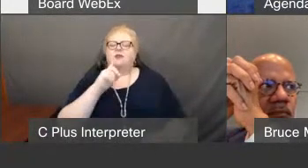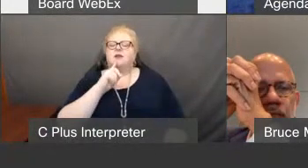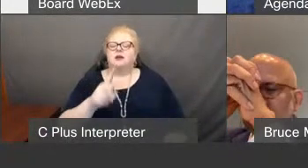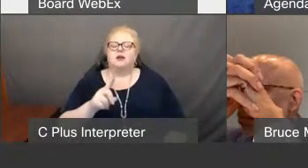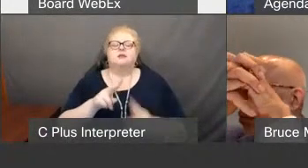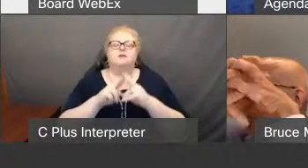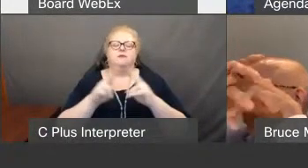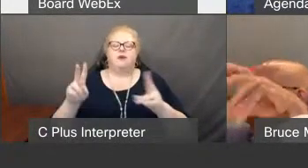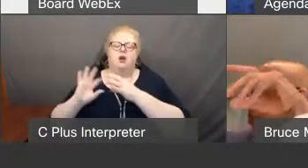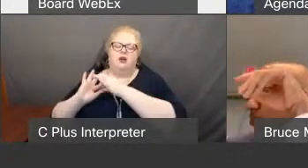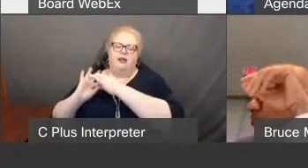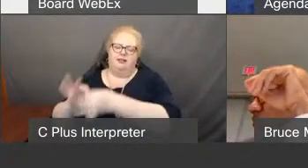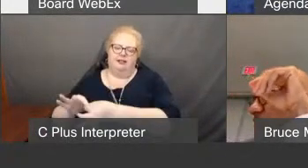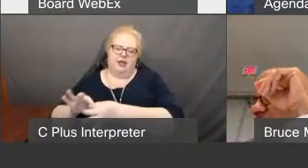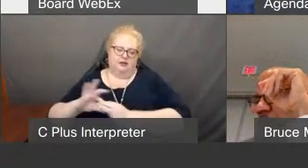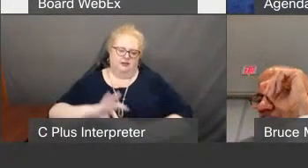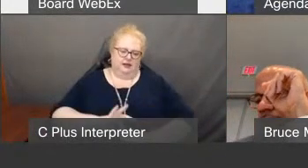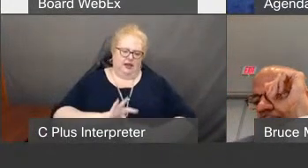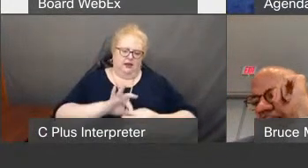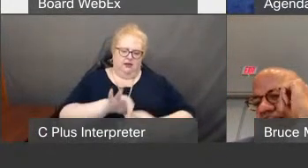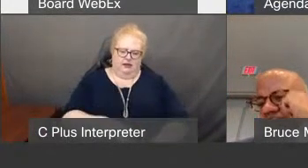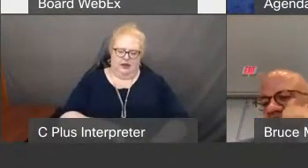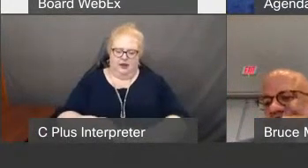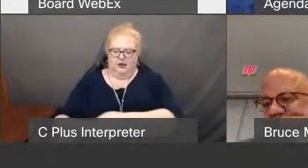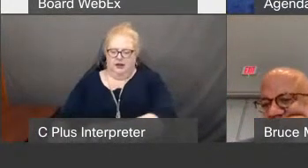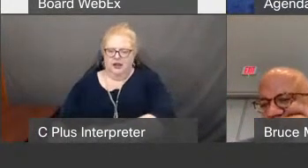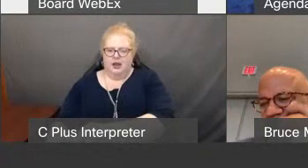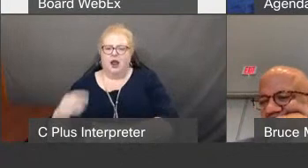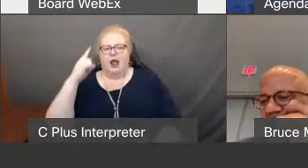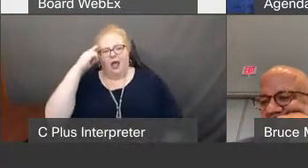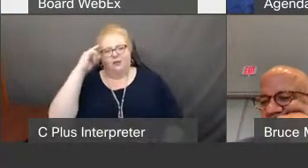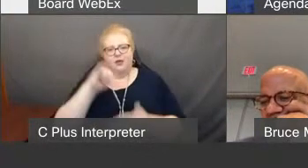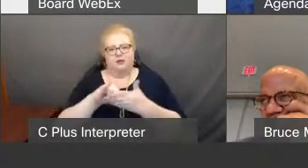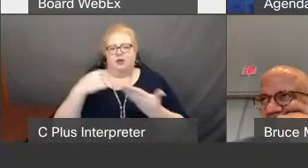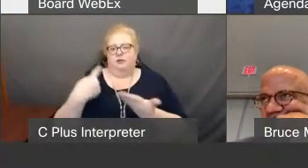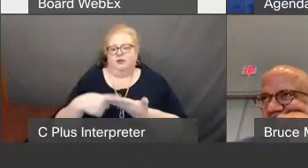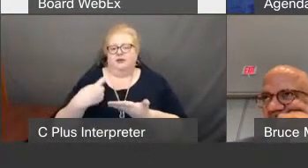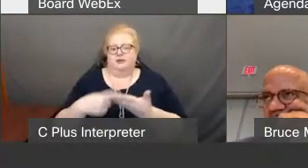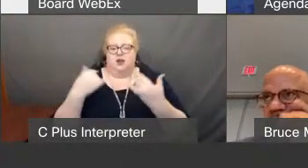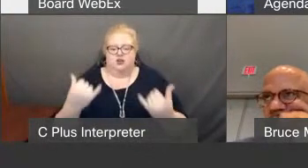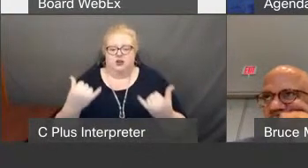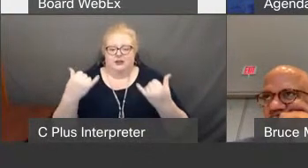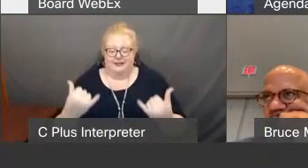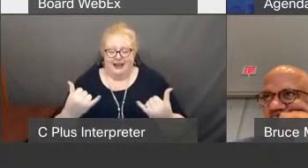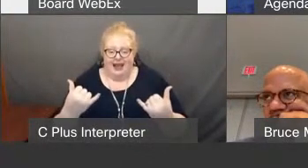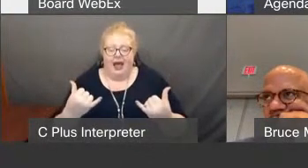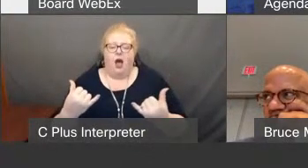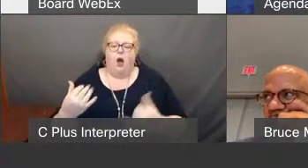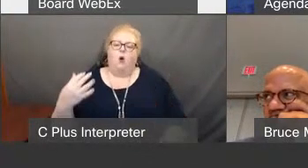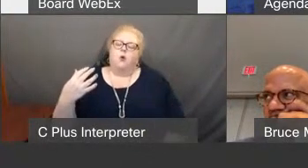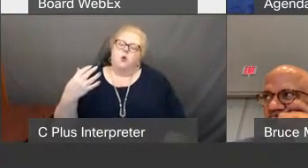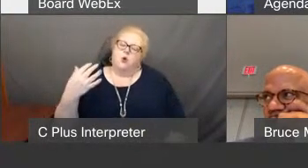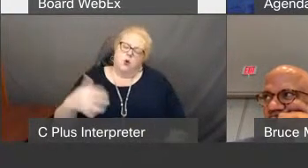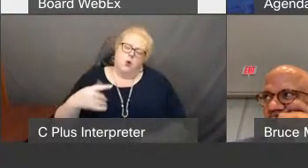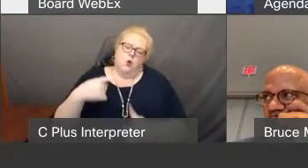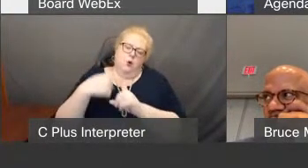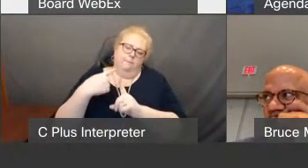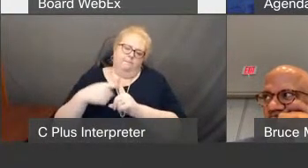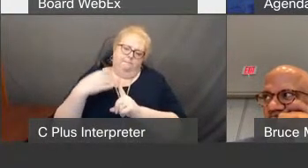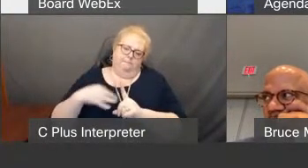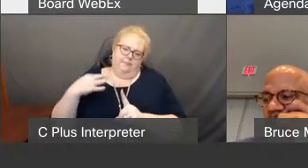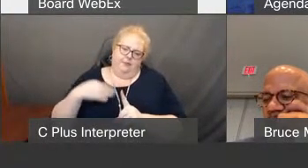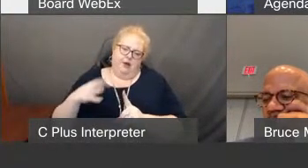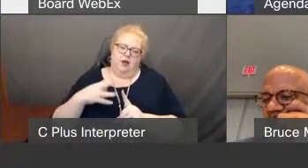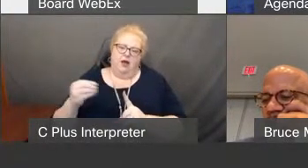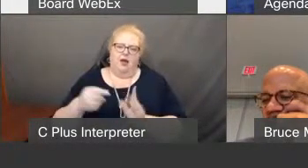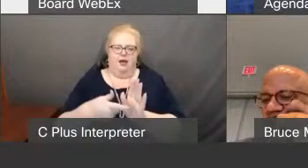linked together. So these discussions, in my opinion, are beneficial and necessary. So